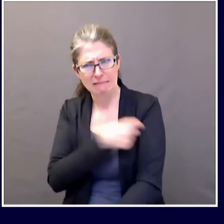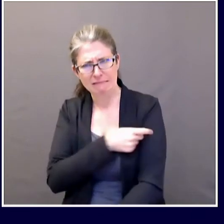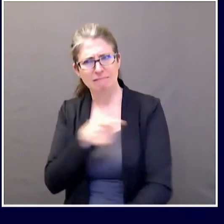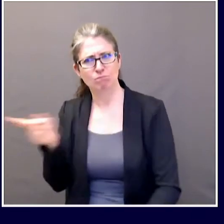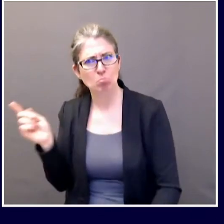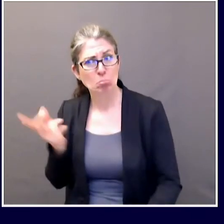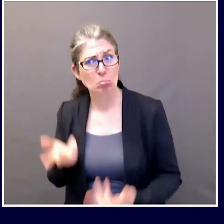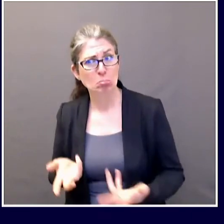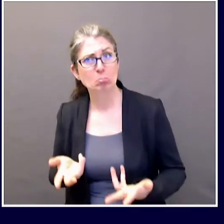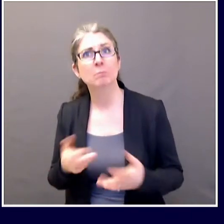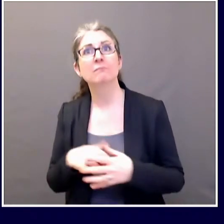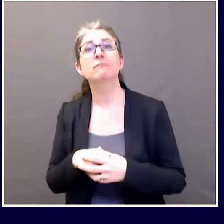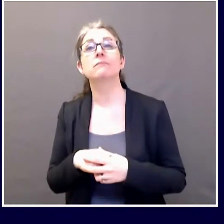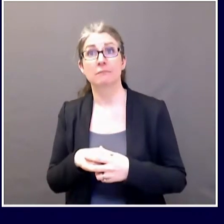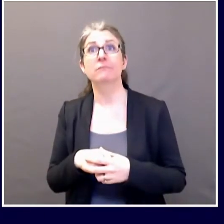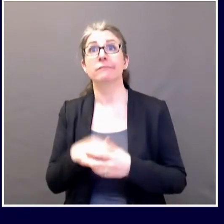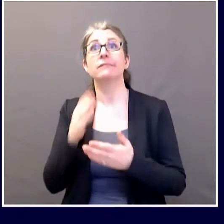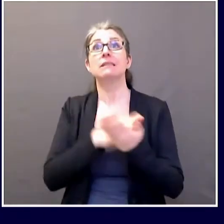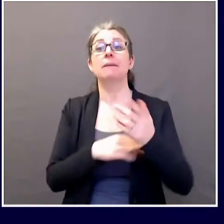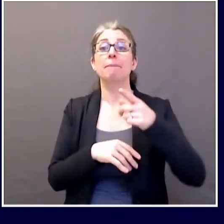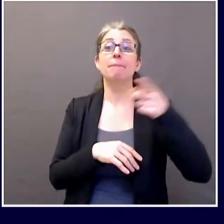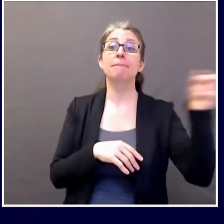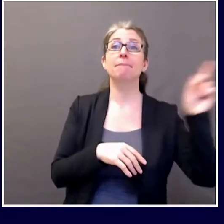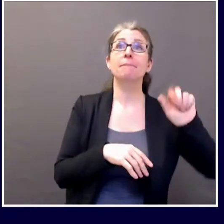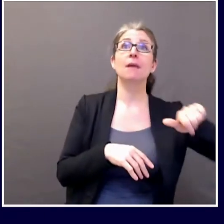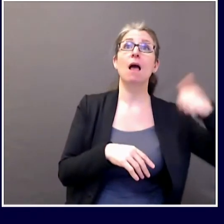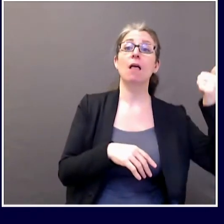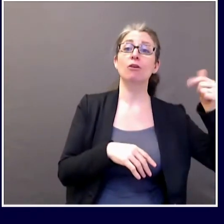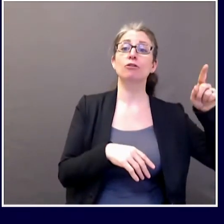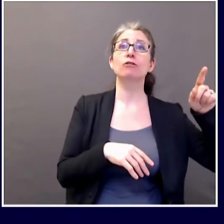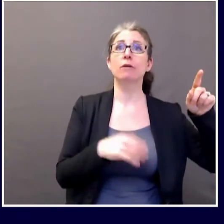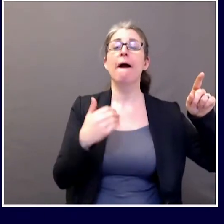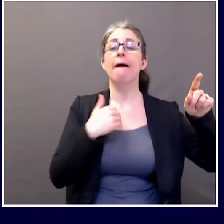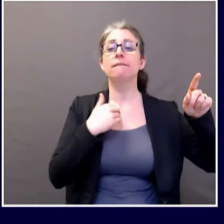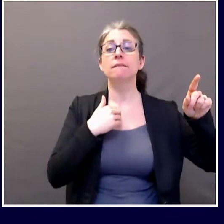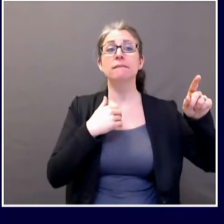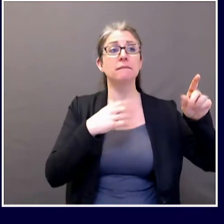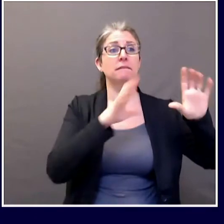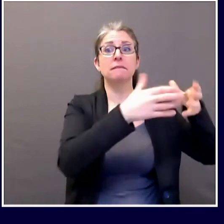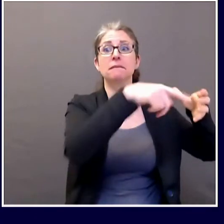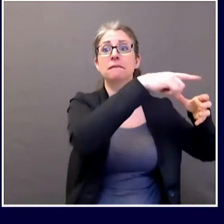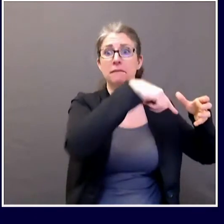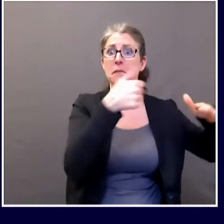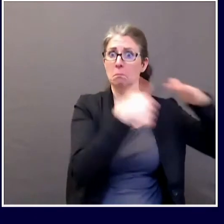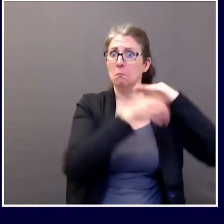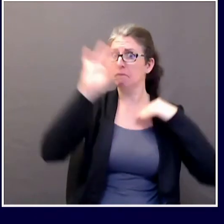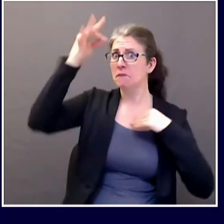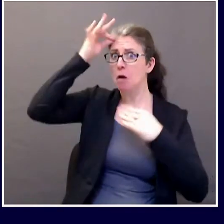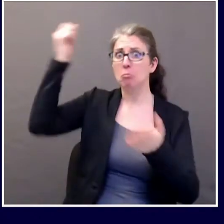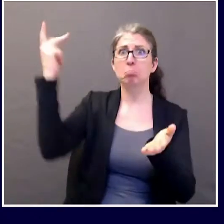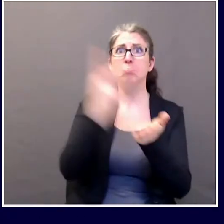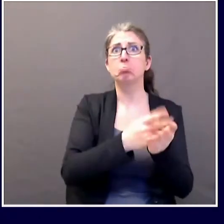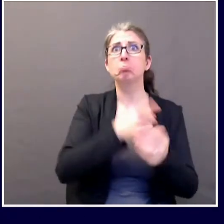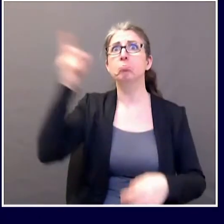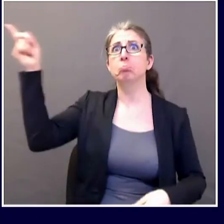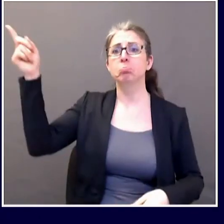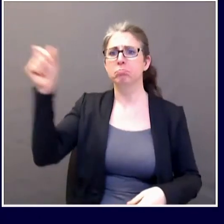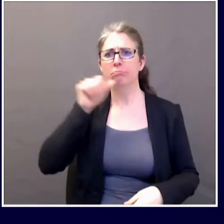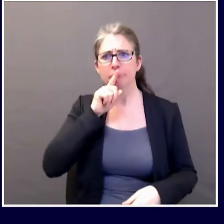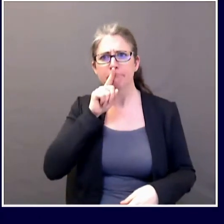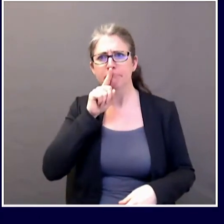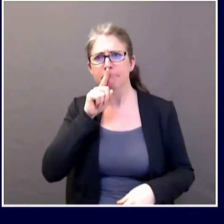them have only had to do 100 a week. I mean, is there any discussion about bringing that threshold down so that they don't have to meet that 1,000 per week